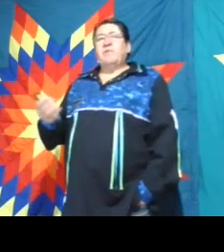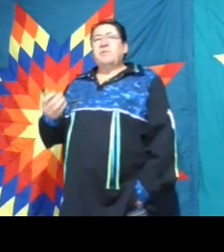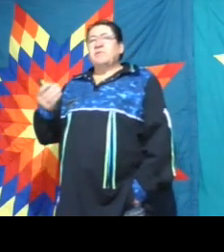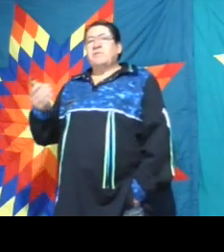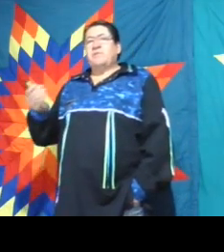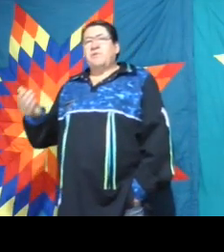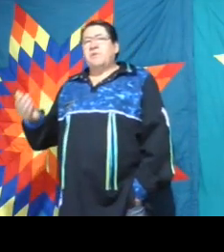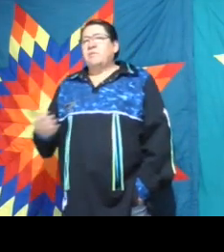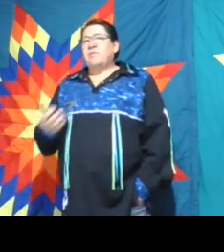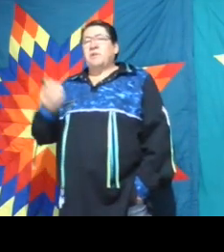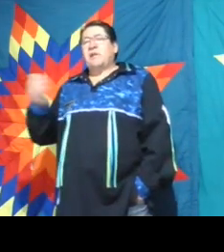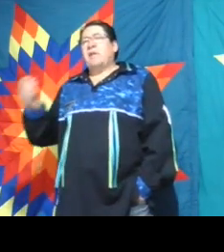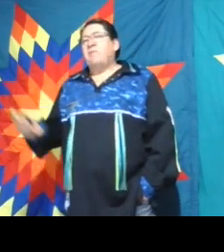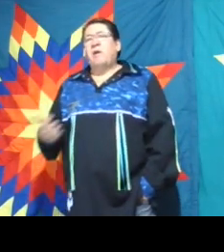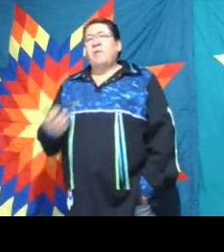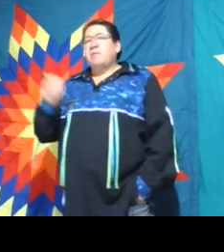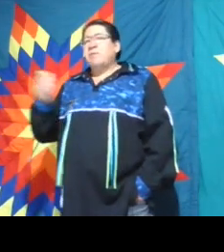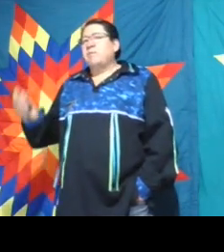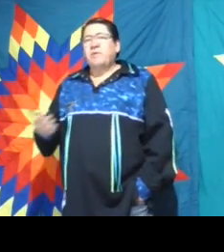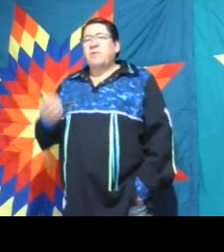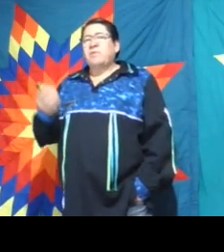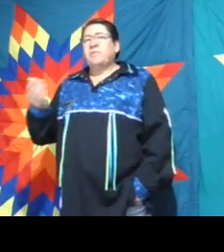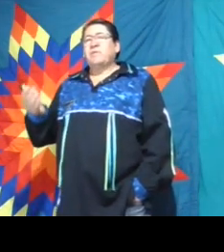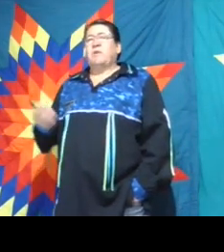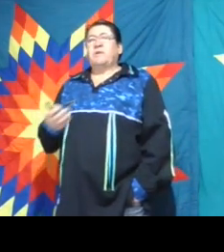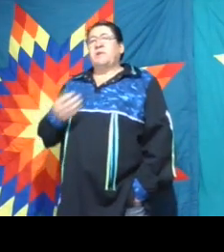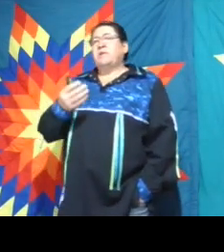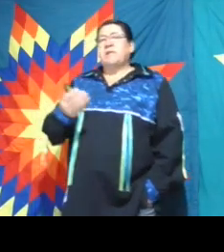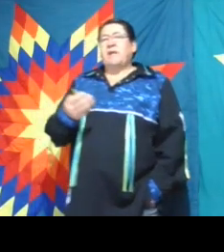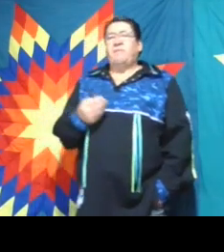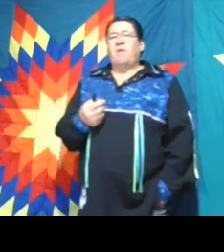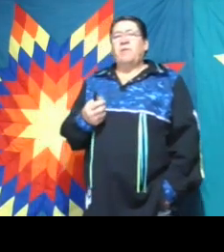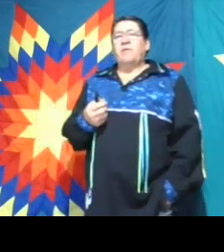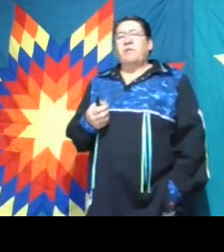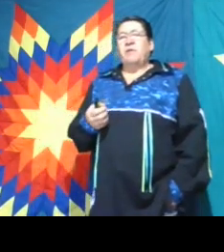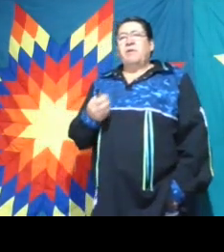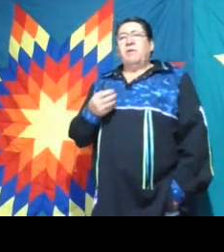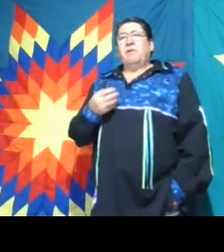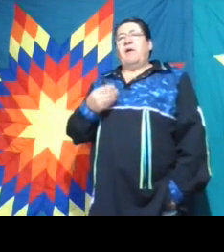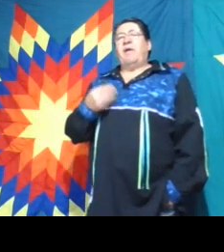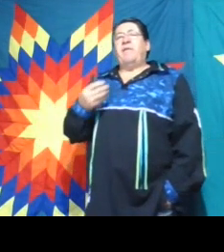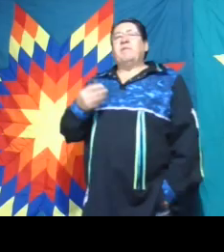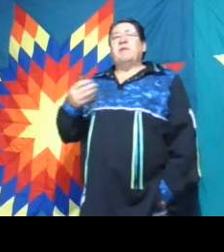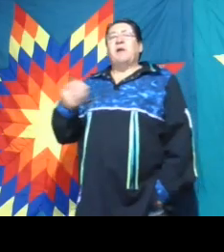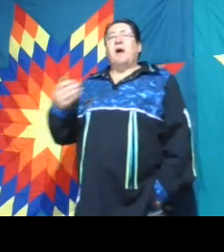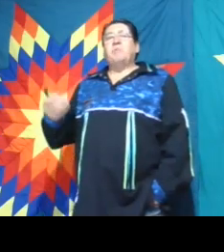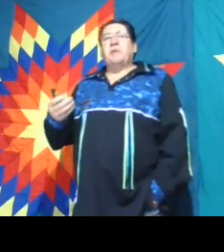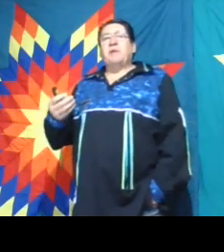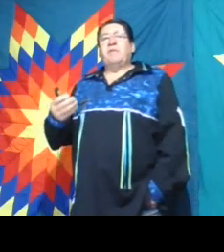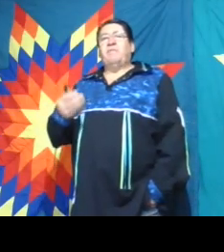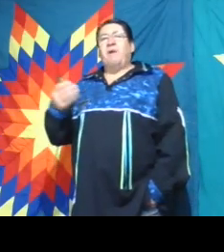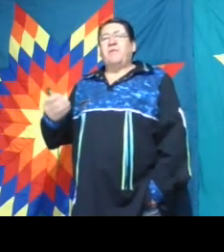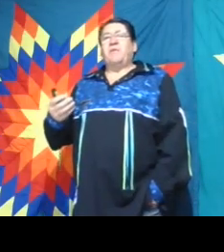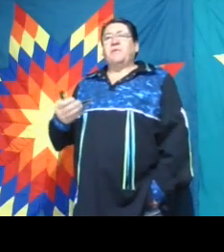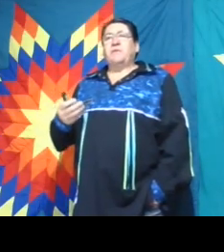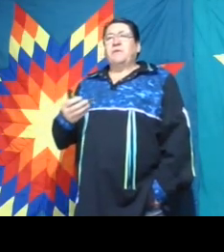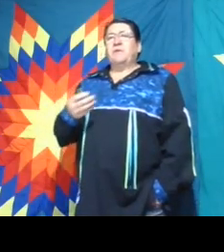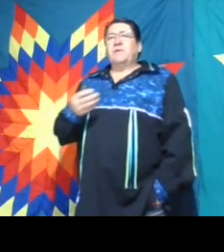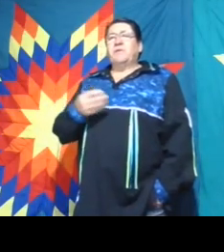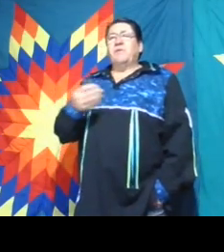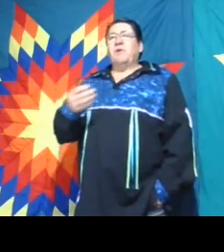many funerals for the same father over and over? Well, it's not the same father. I have adopted